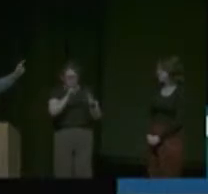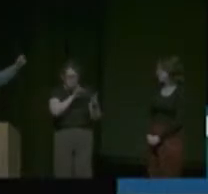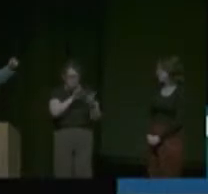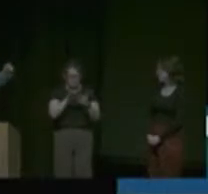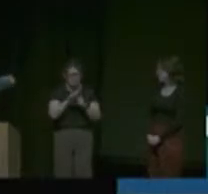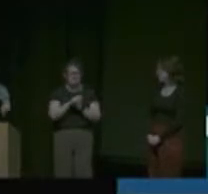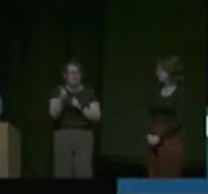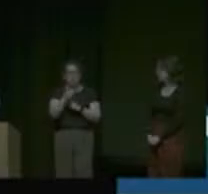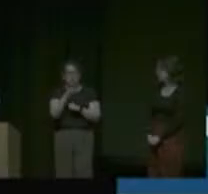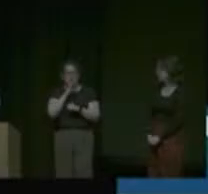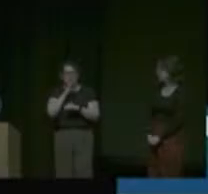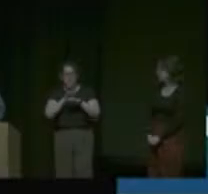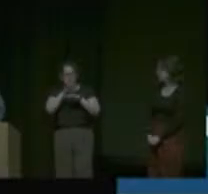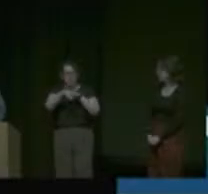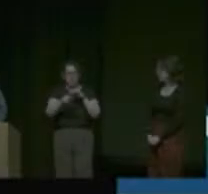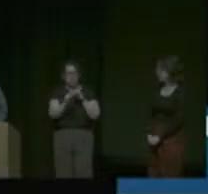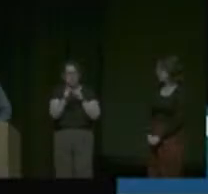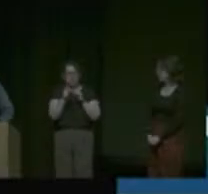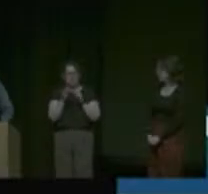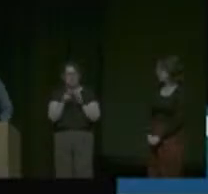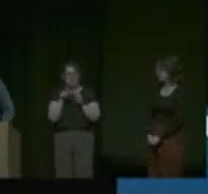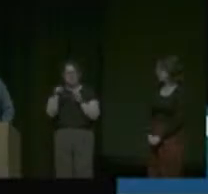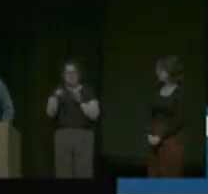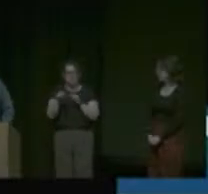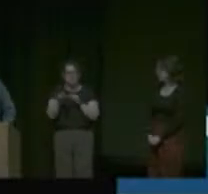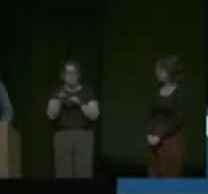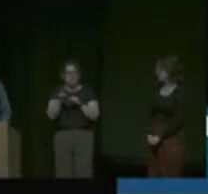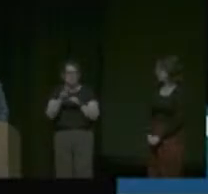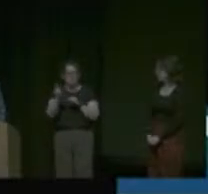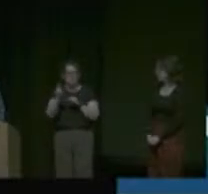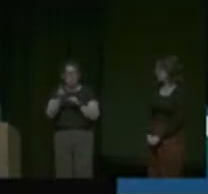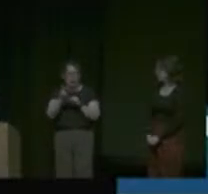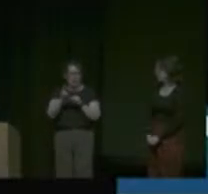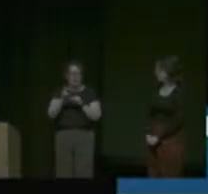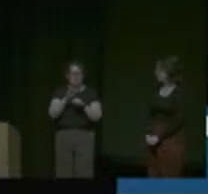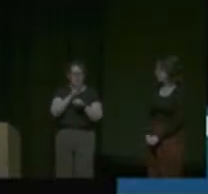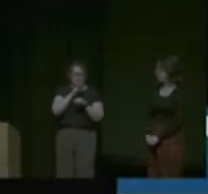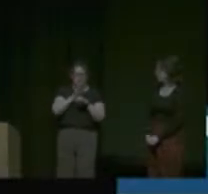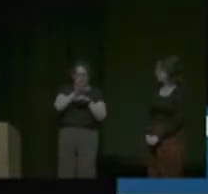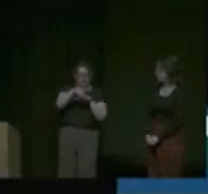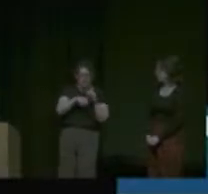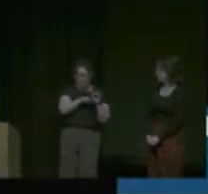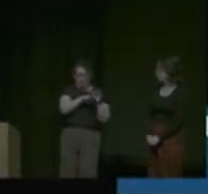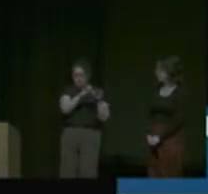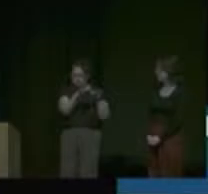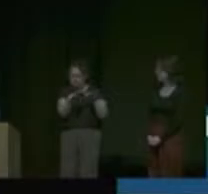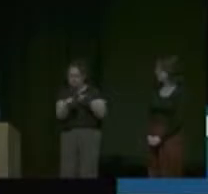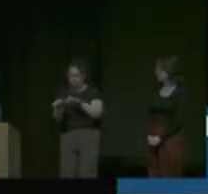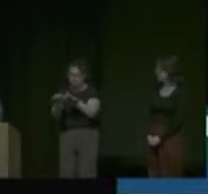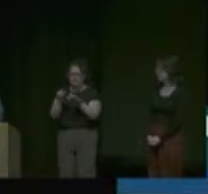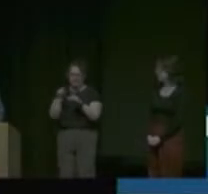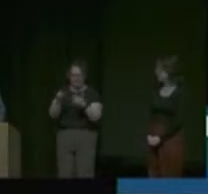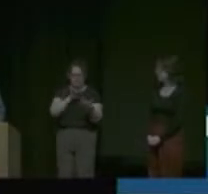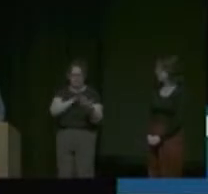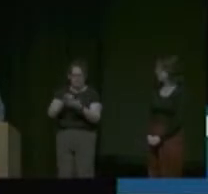falls over to the right of that one where we directed the flow, and they studied the rocks there that were building up at the bottom.